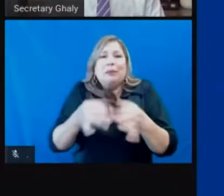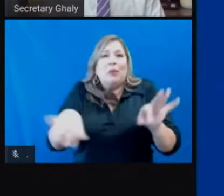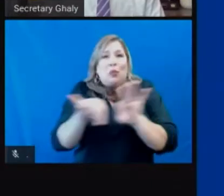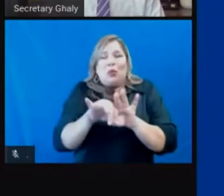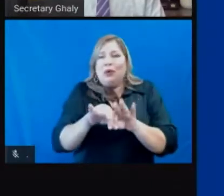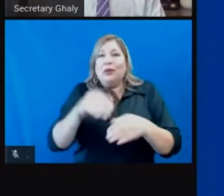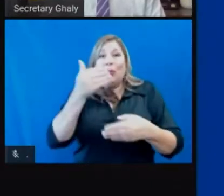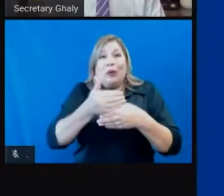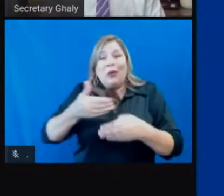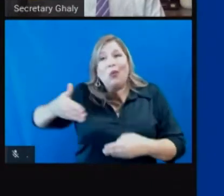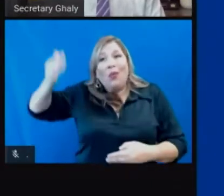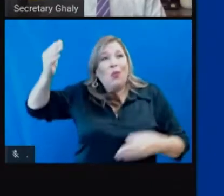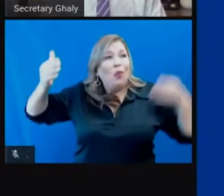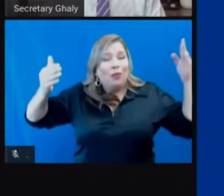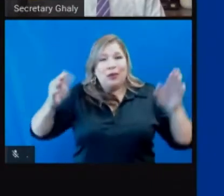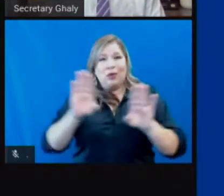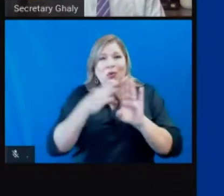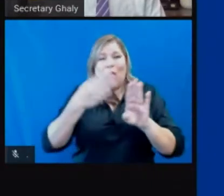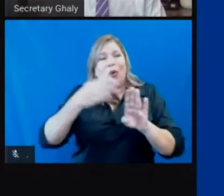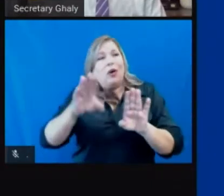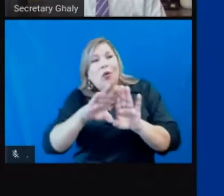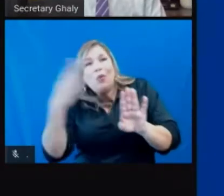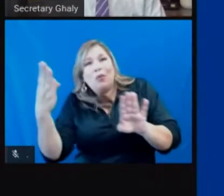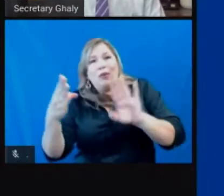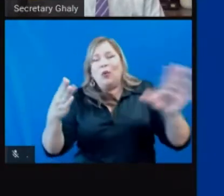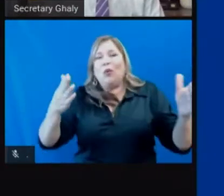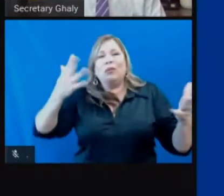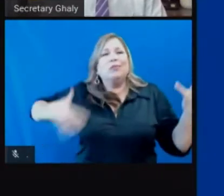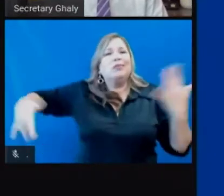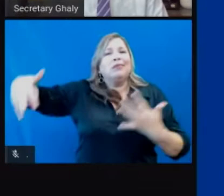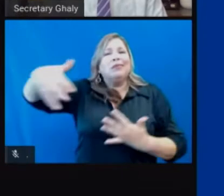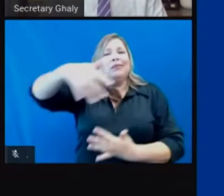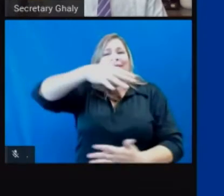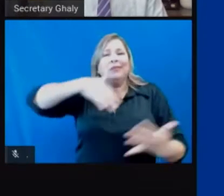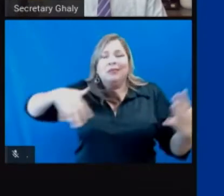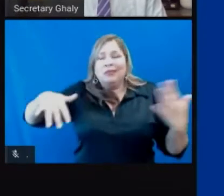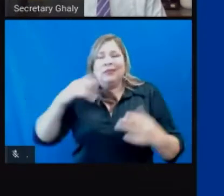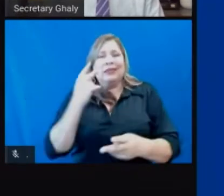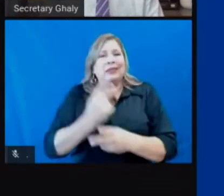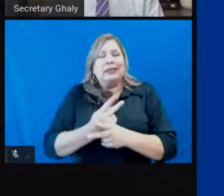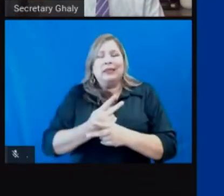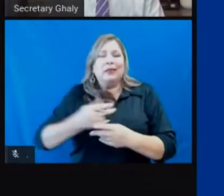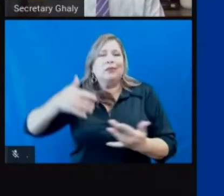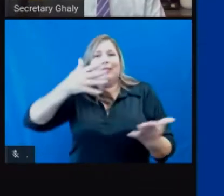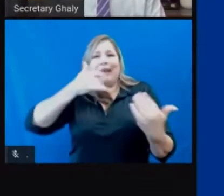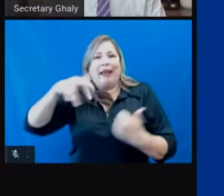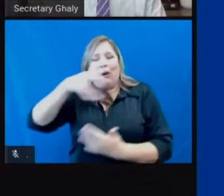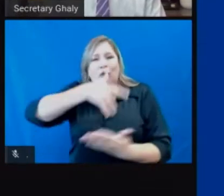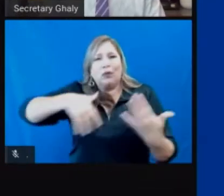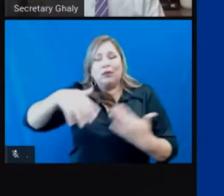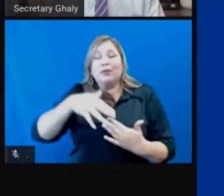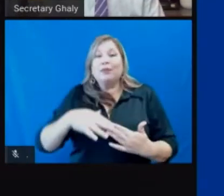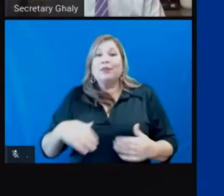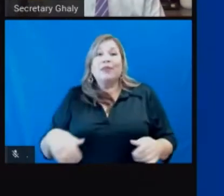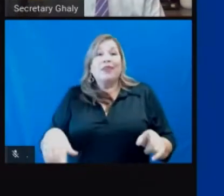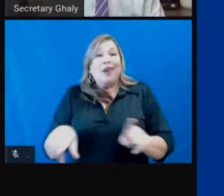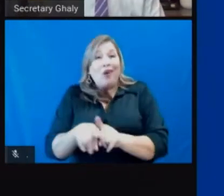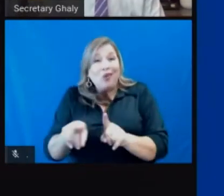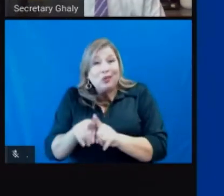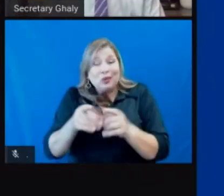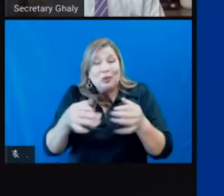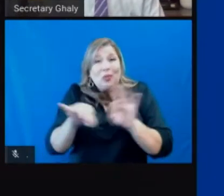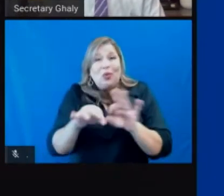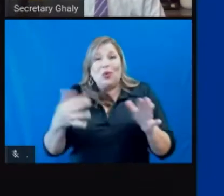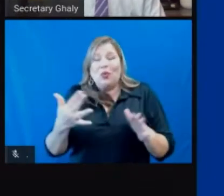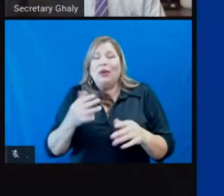can come in and frequently is important. Keeping things short no matter where you're together with others, keeping it small.